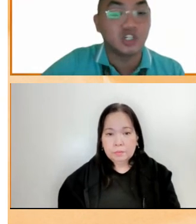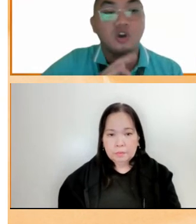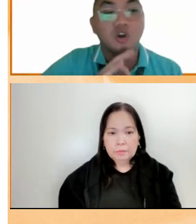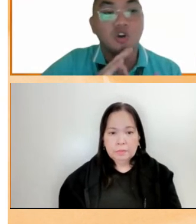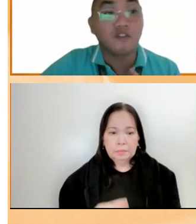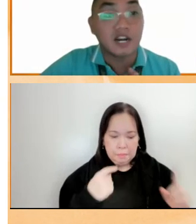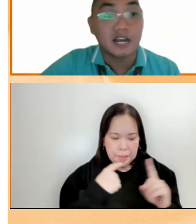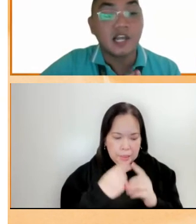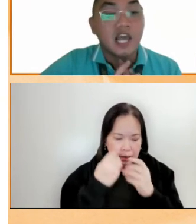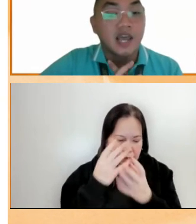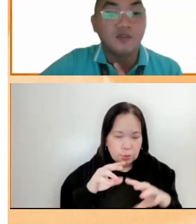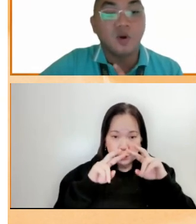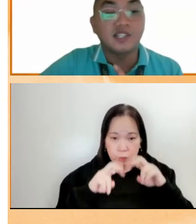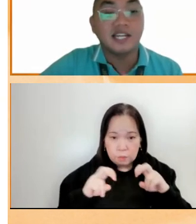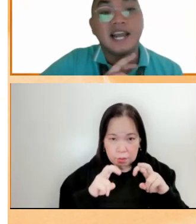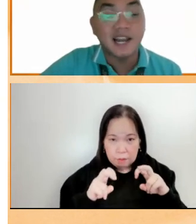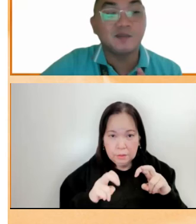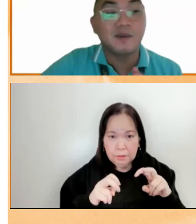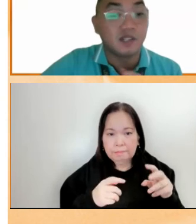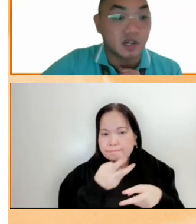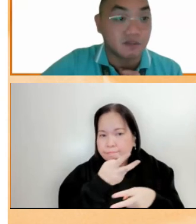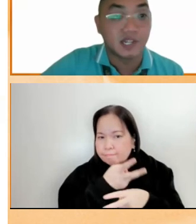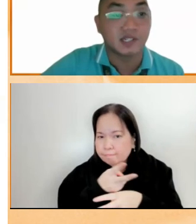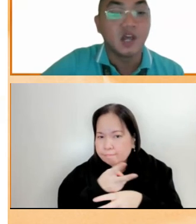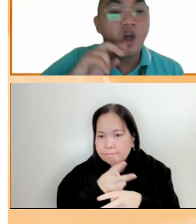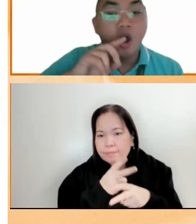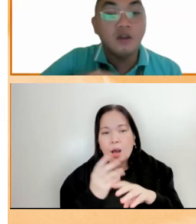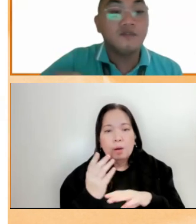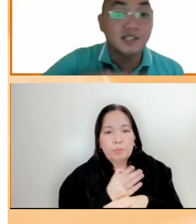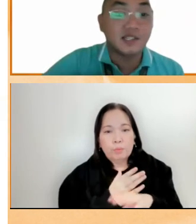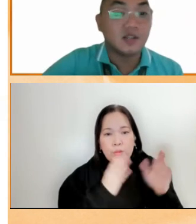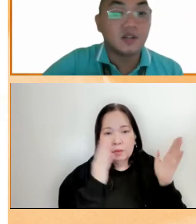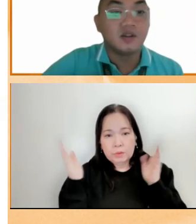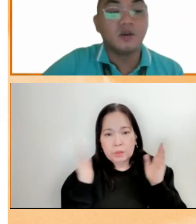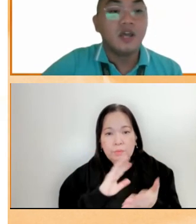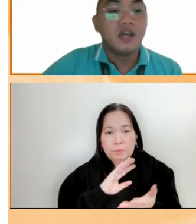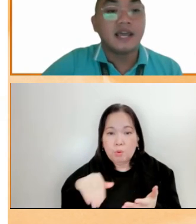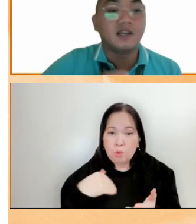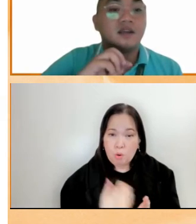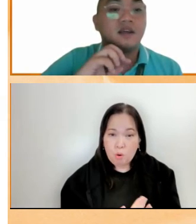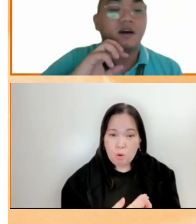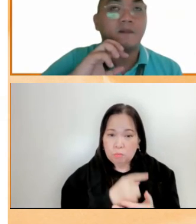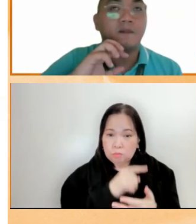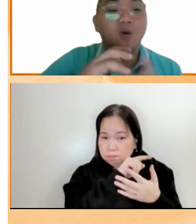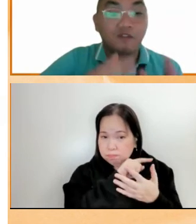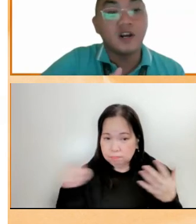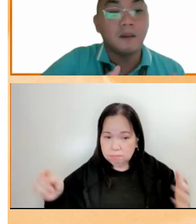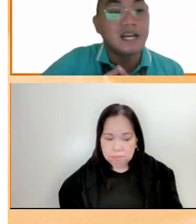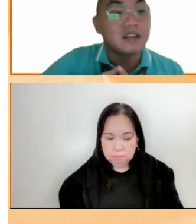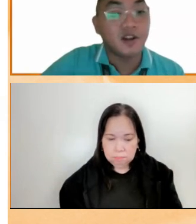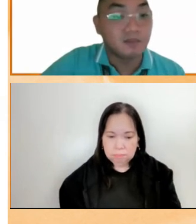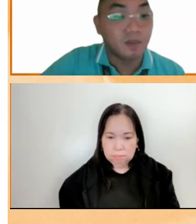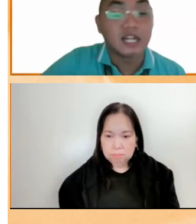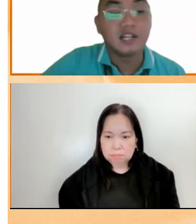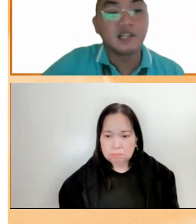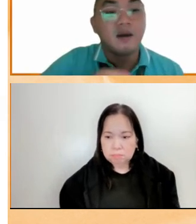research, governance, and of course, an enhancement of the services. All of this, in the governed by